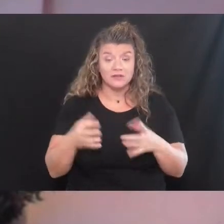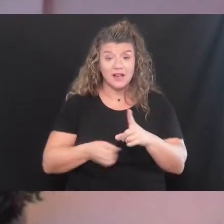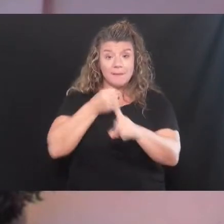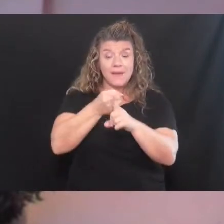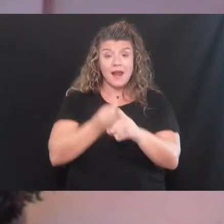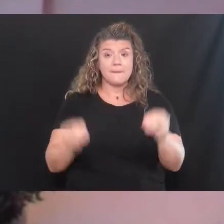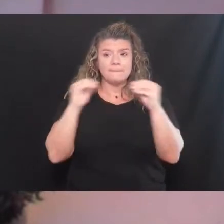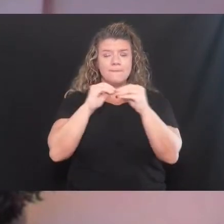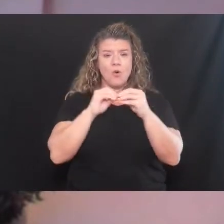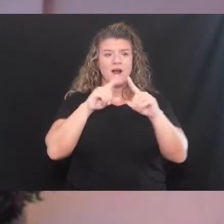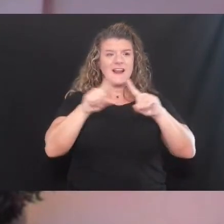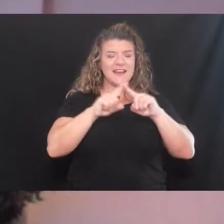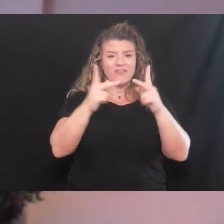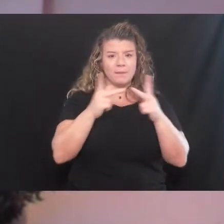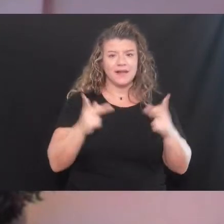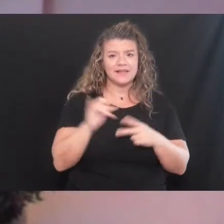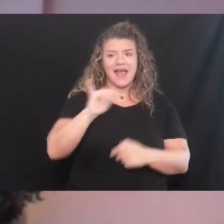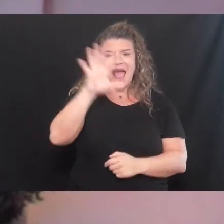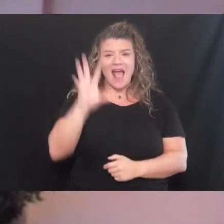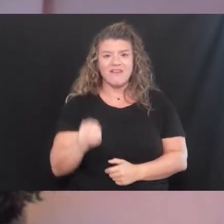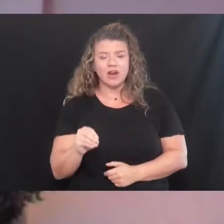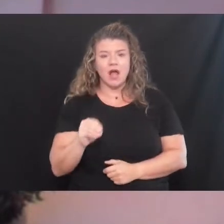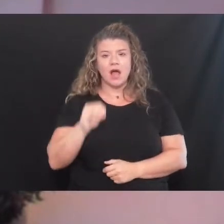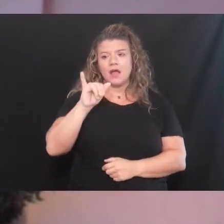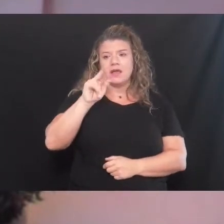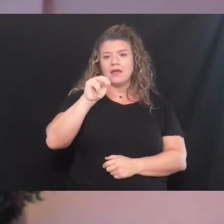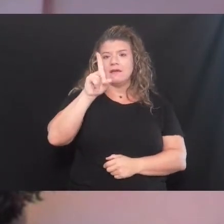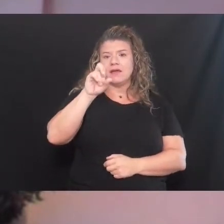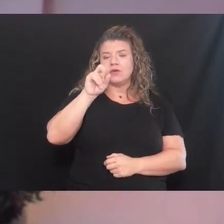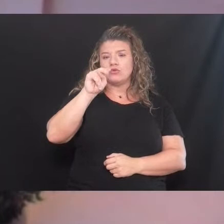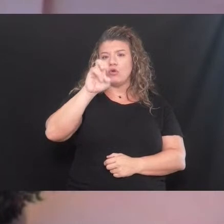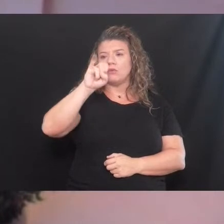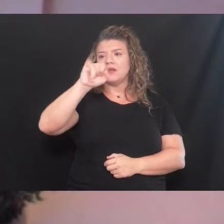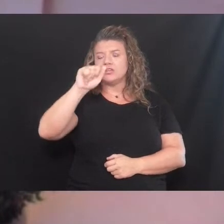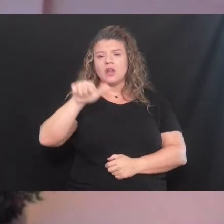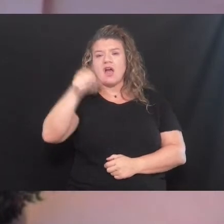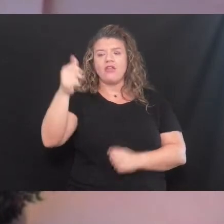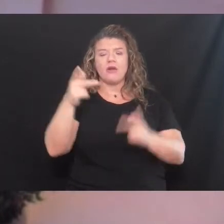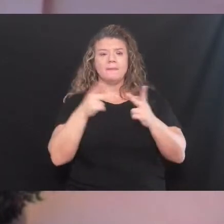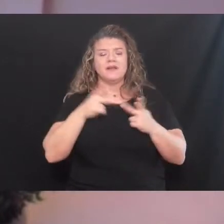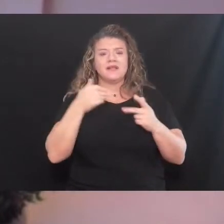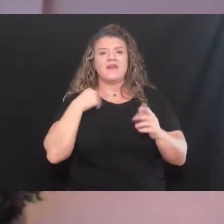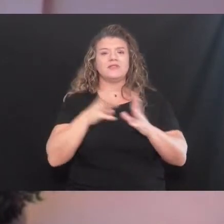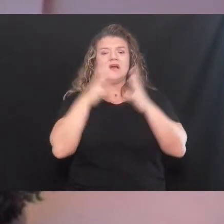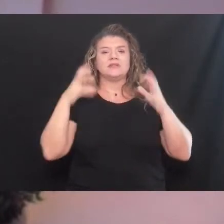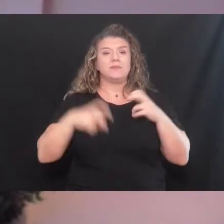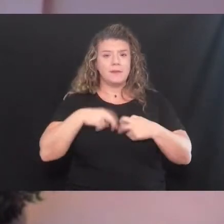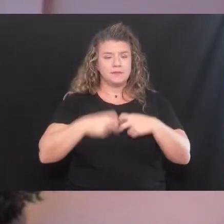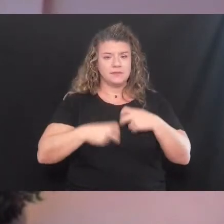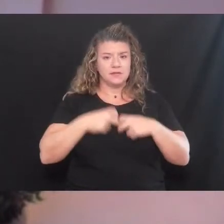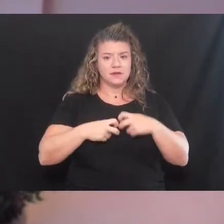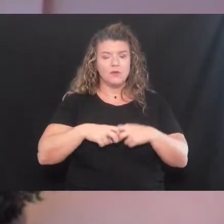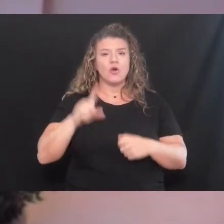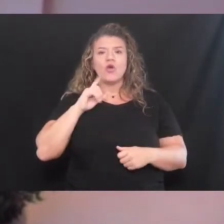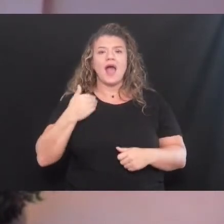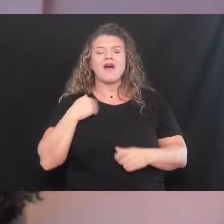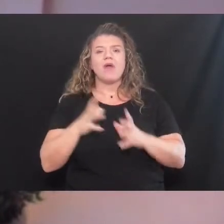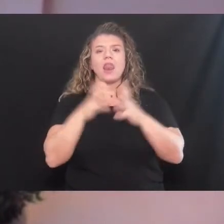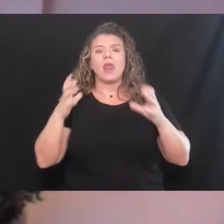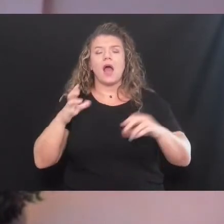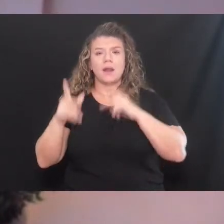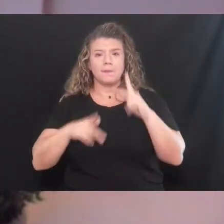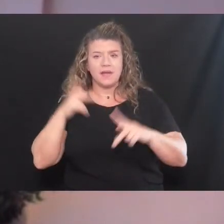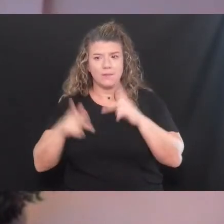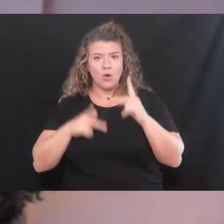of places like Africa or Indonesia or other places that are having lots of problems, where you have a lot of people and